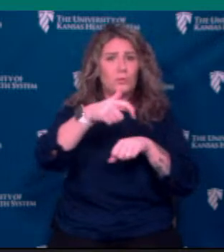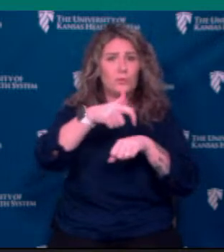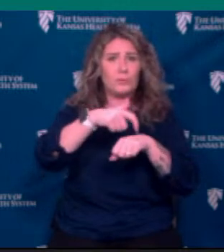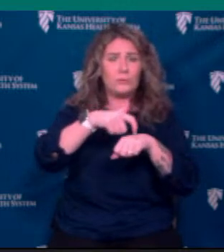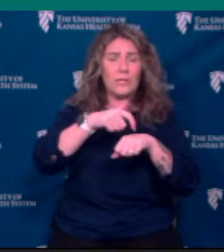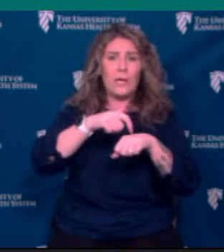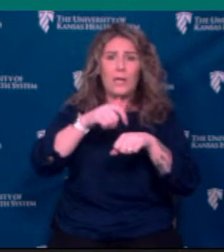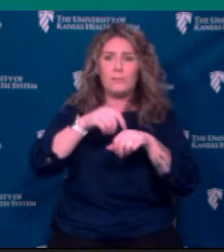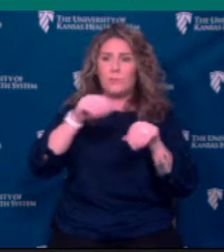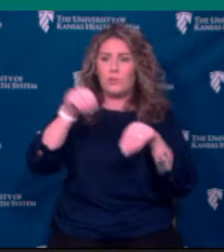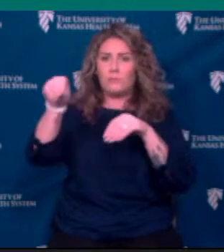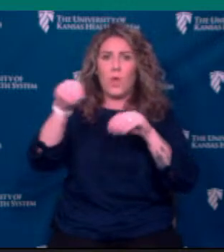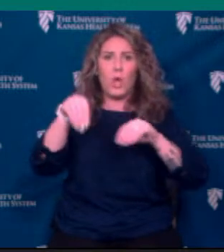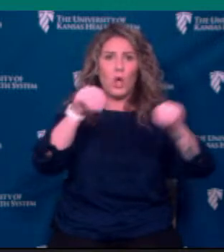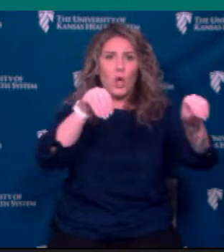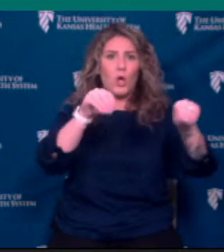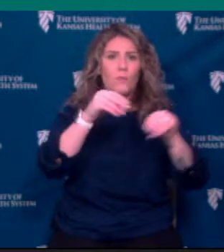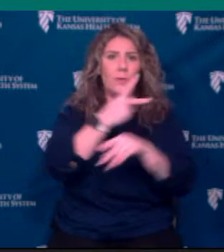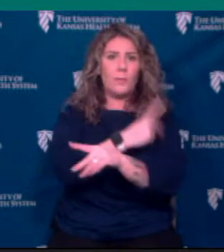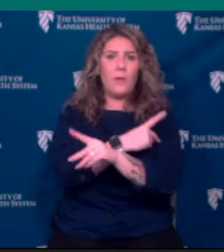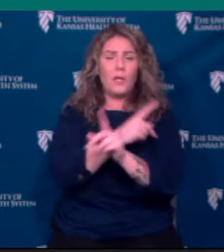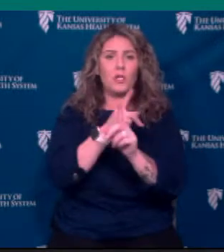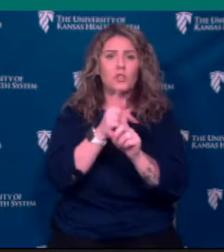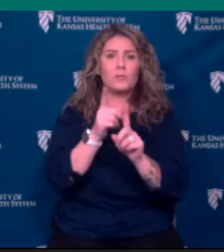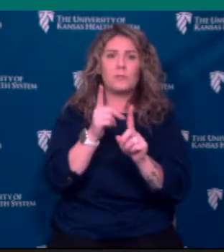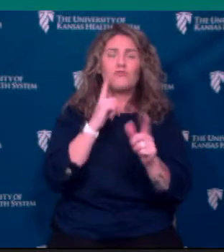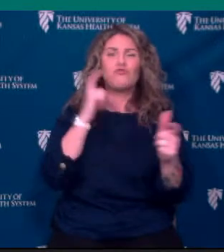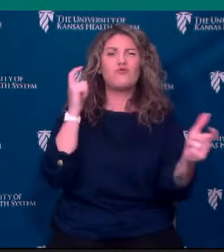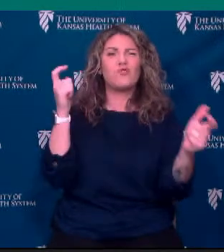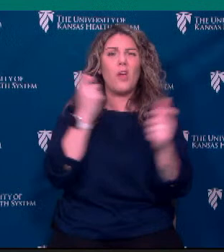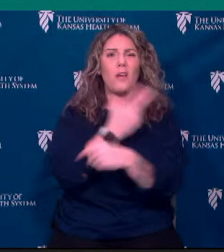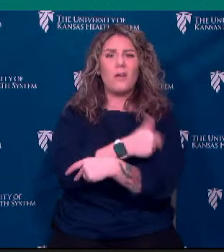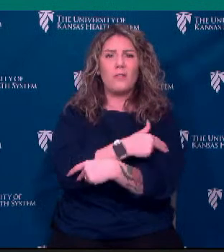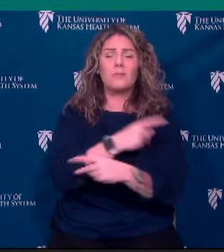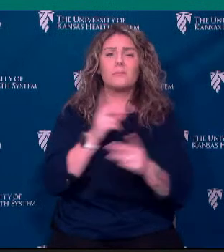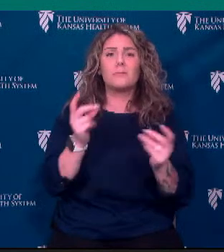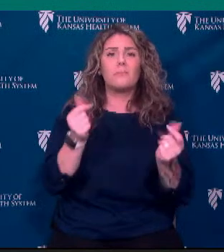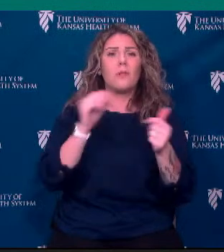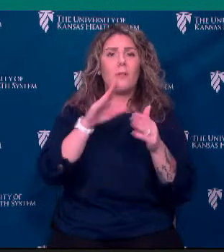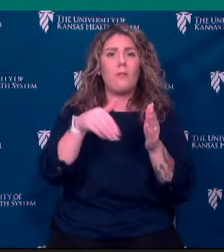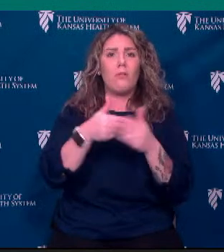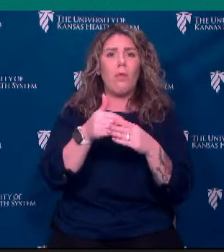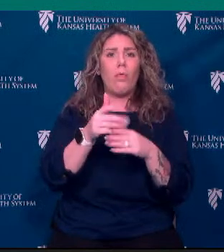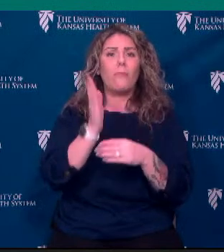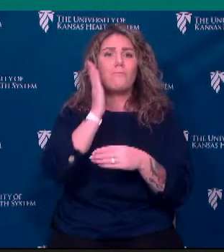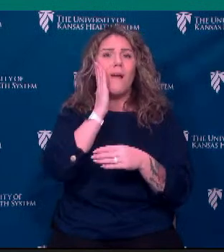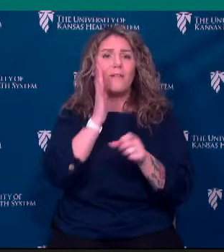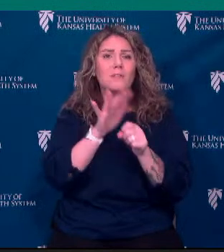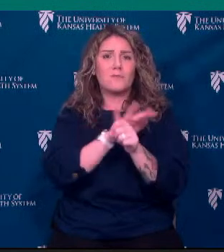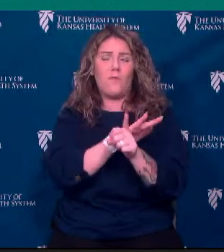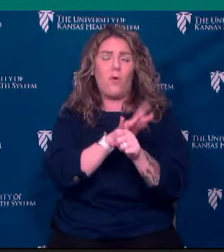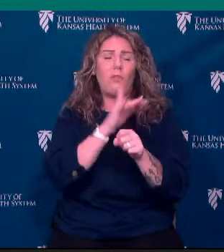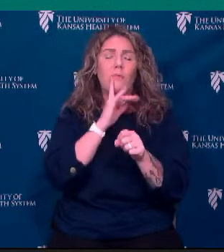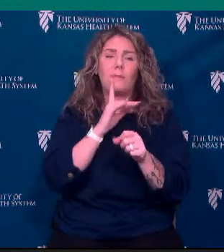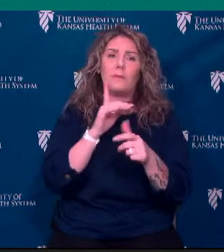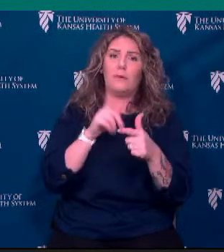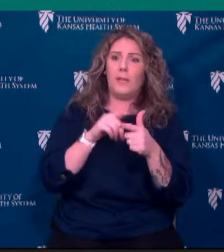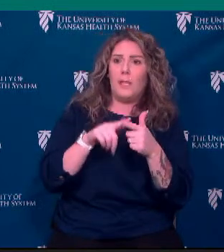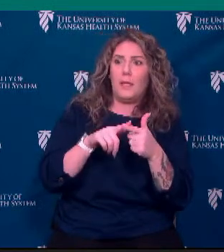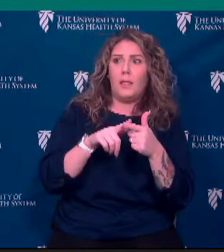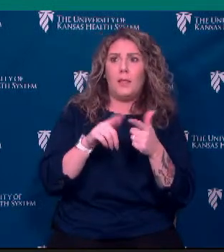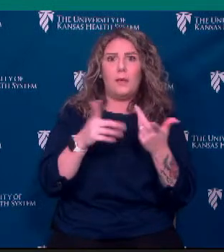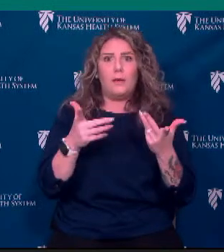moving patients to big receiving hospitals. And I think immediately then all those beds were full again. Capacity went to about